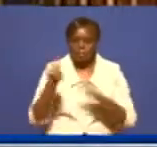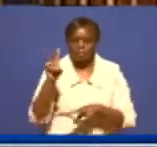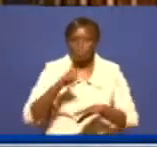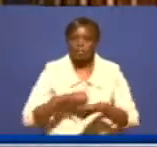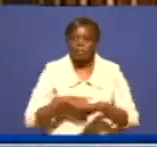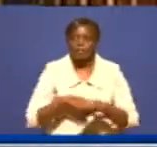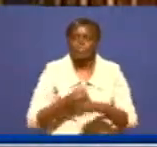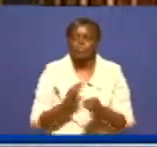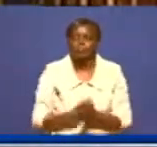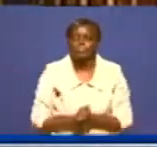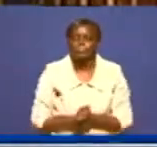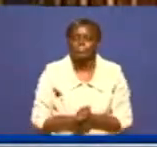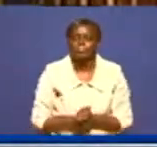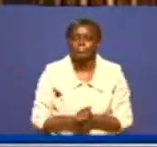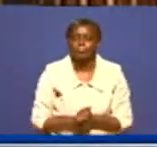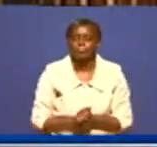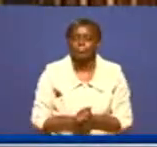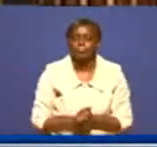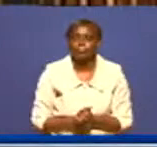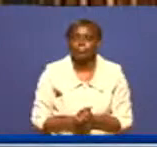time.